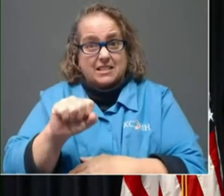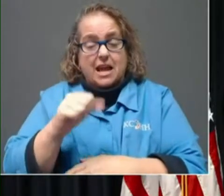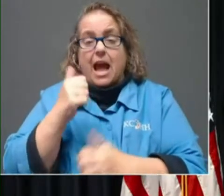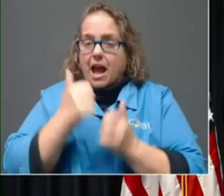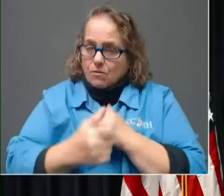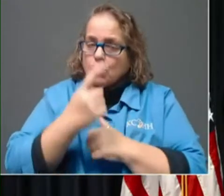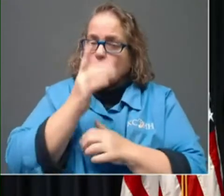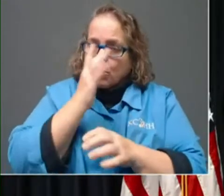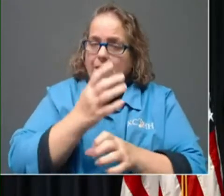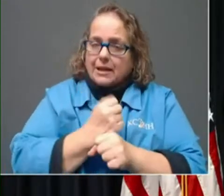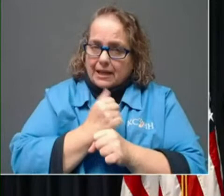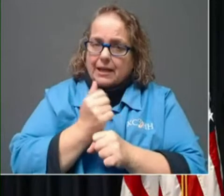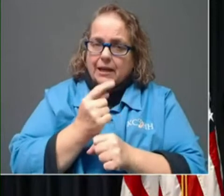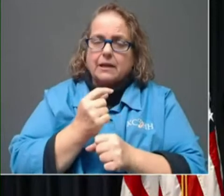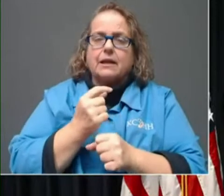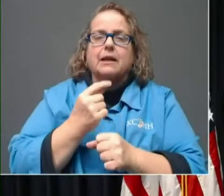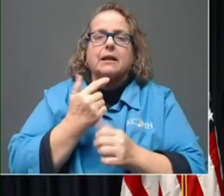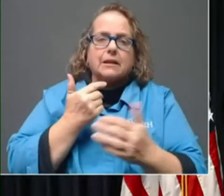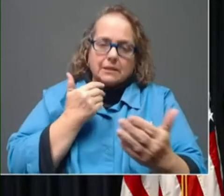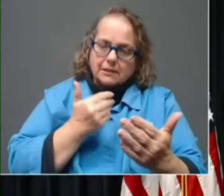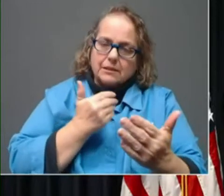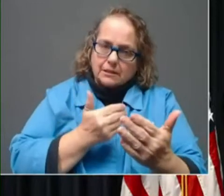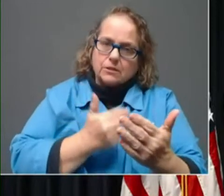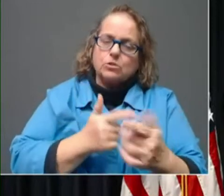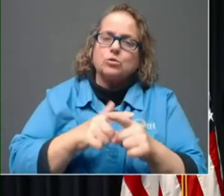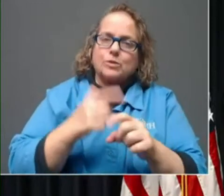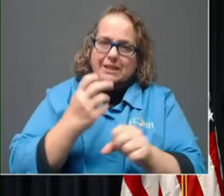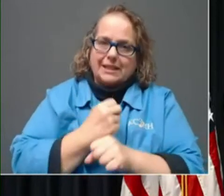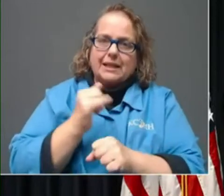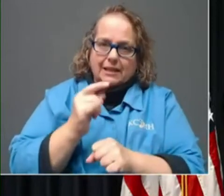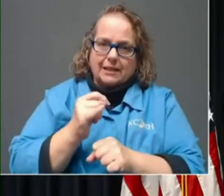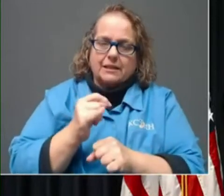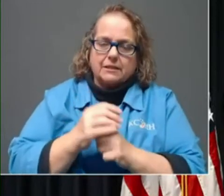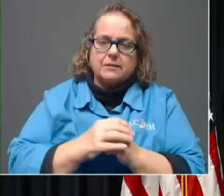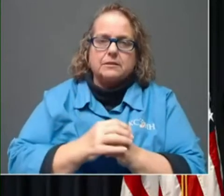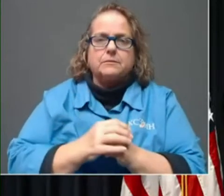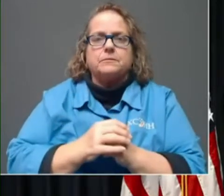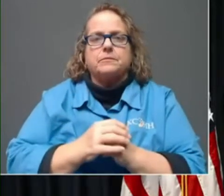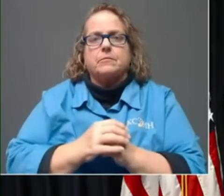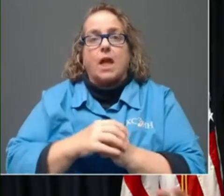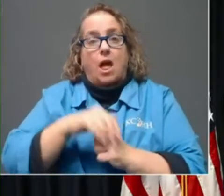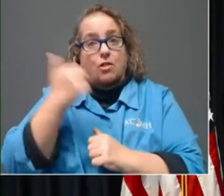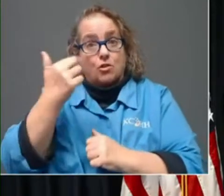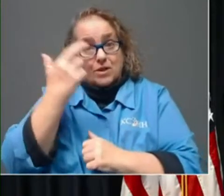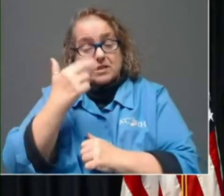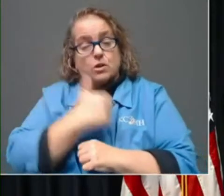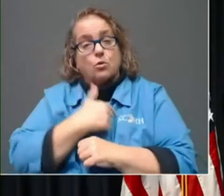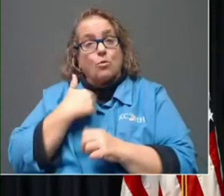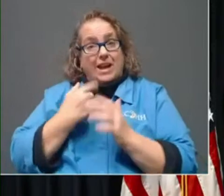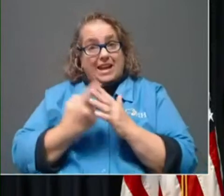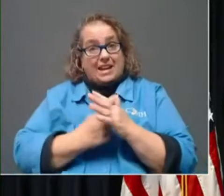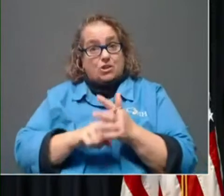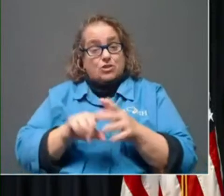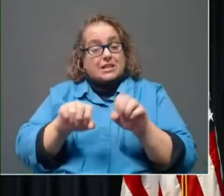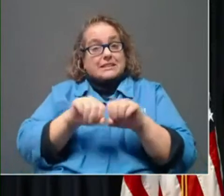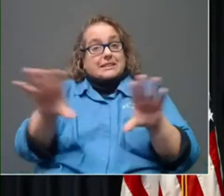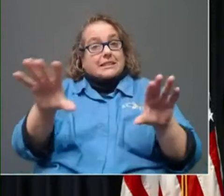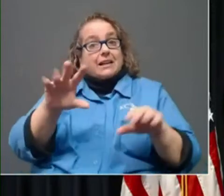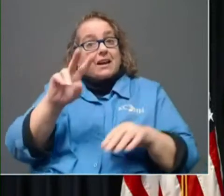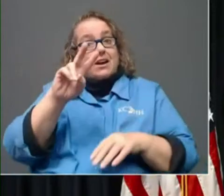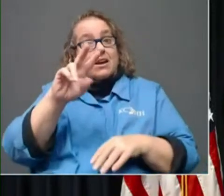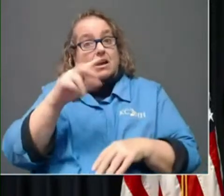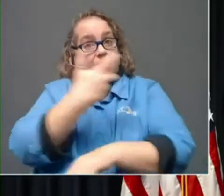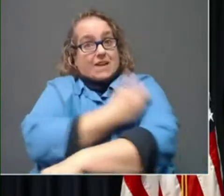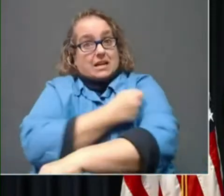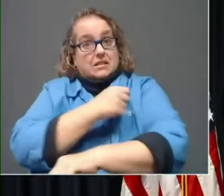step closer to getting immunity. One other reason was we initially sent vaccine out really